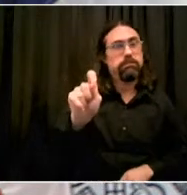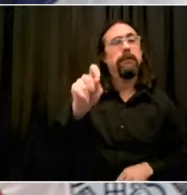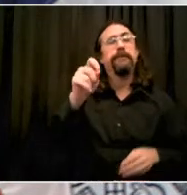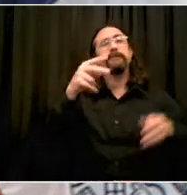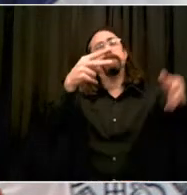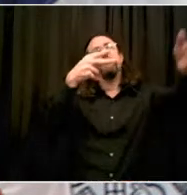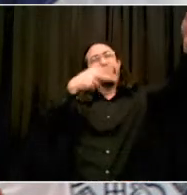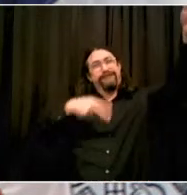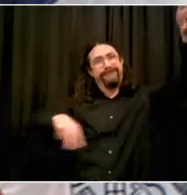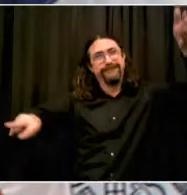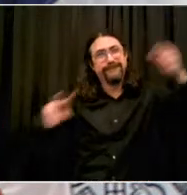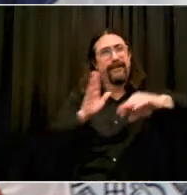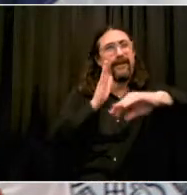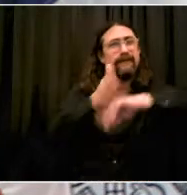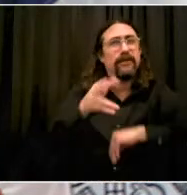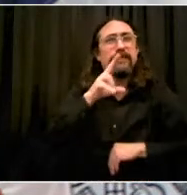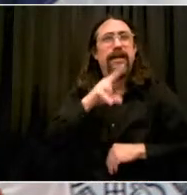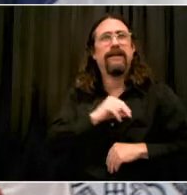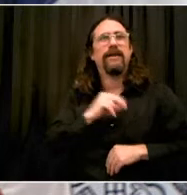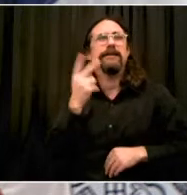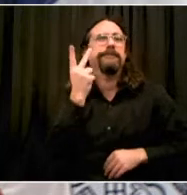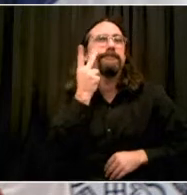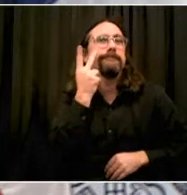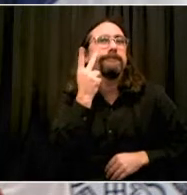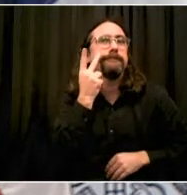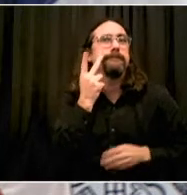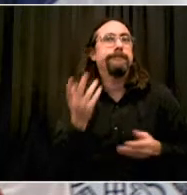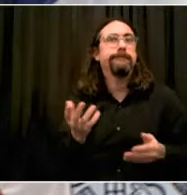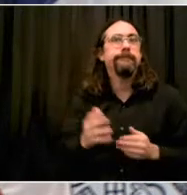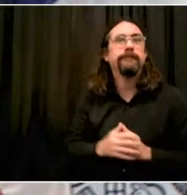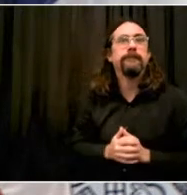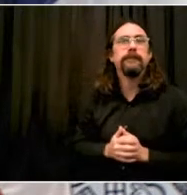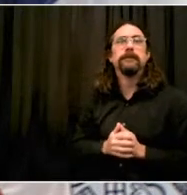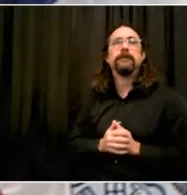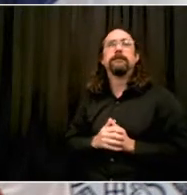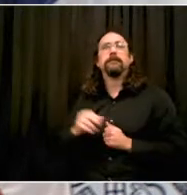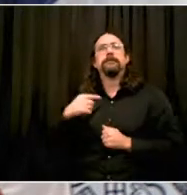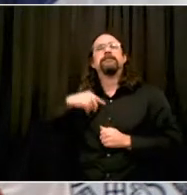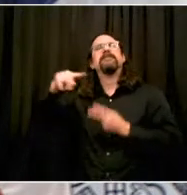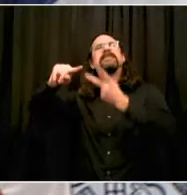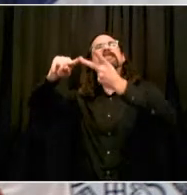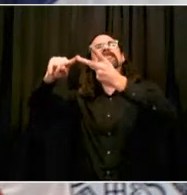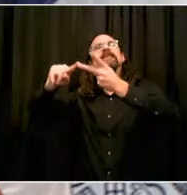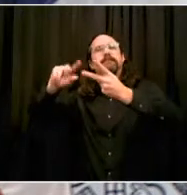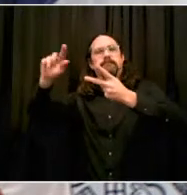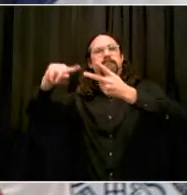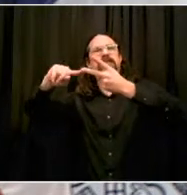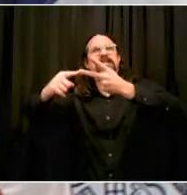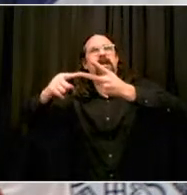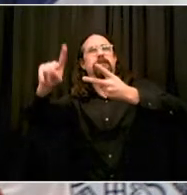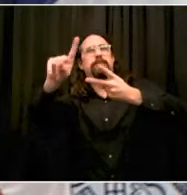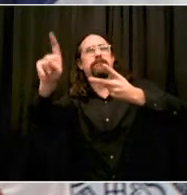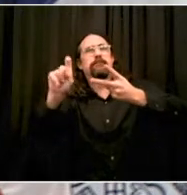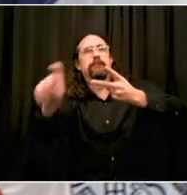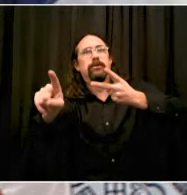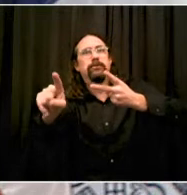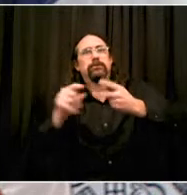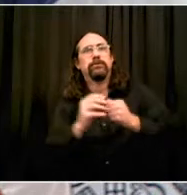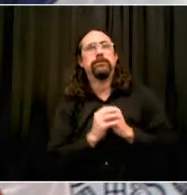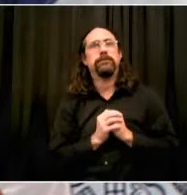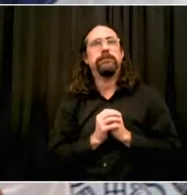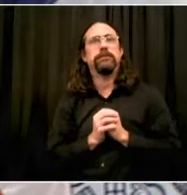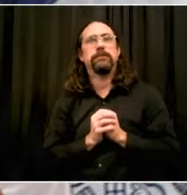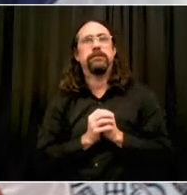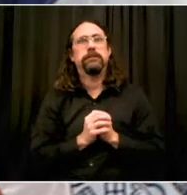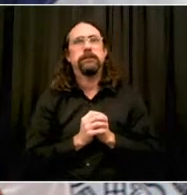work in those and how much space you have and whether people will be able to attend full time, because those were set up only to serve children on a part-time basis